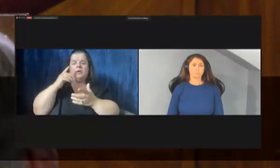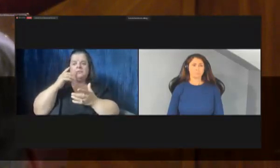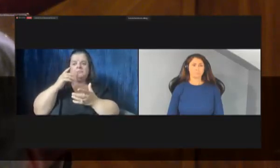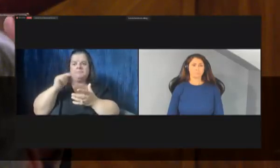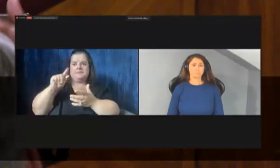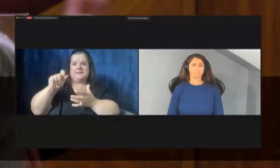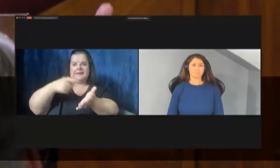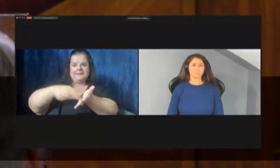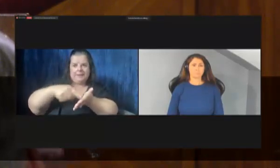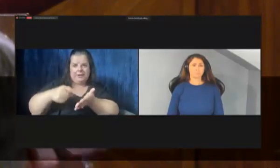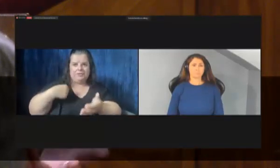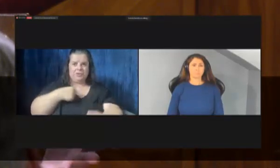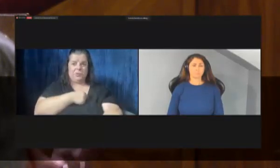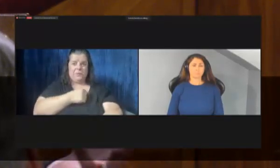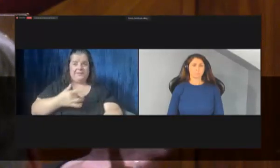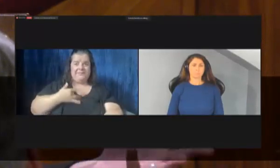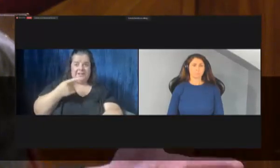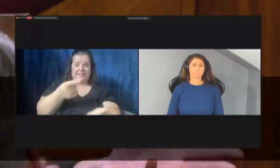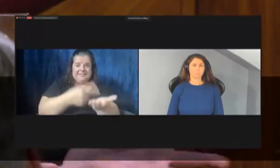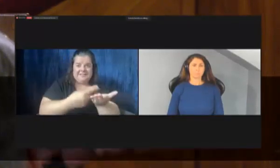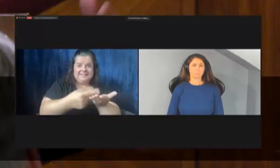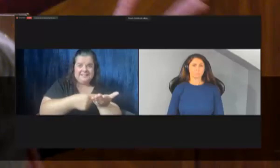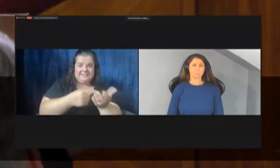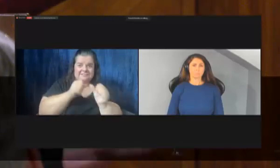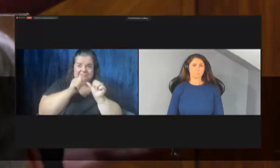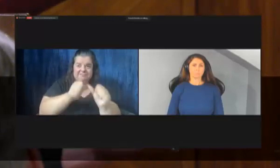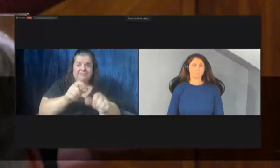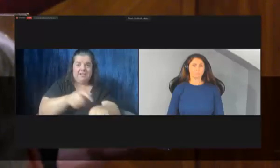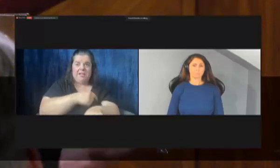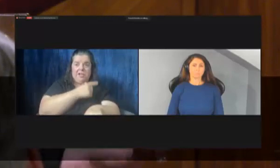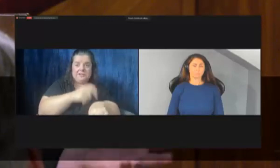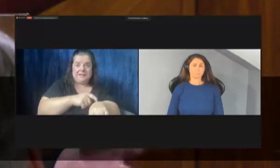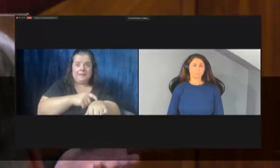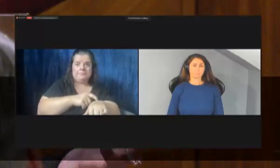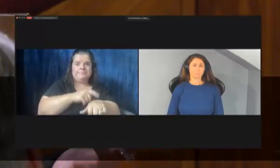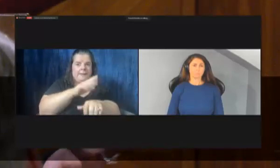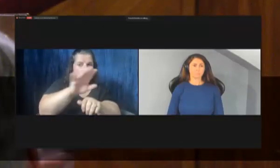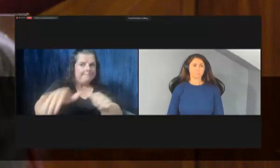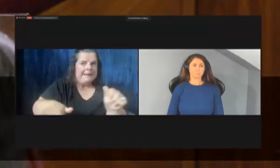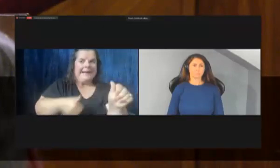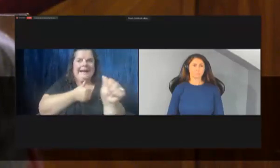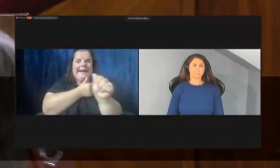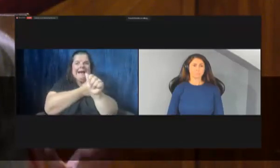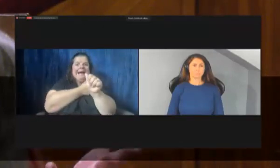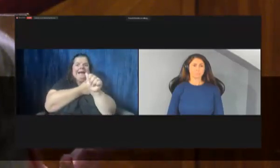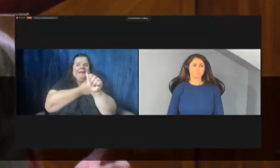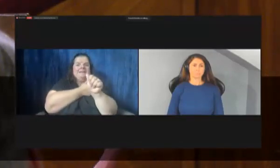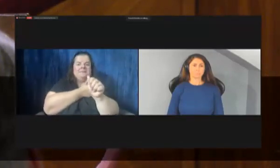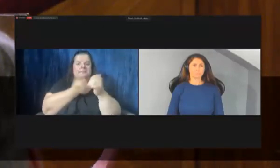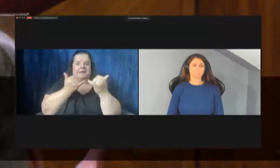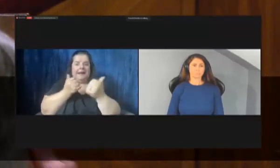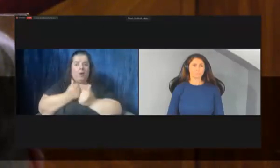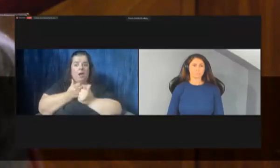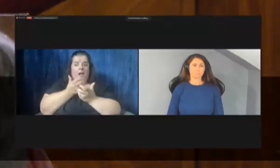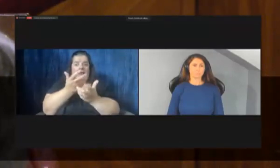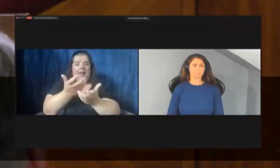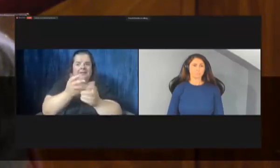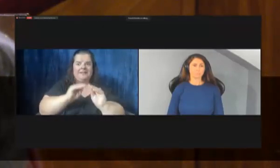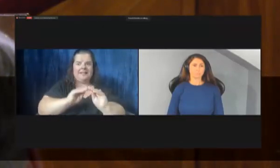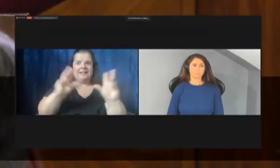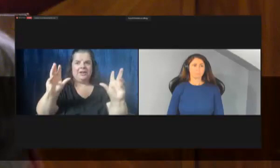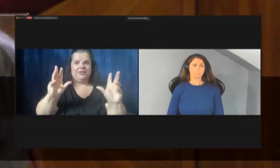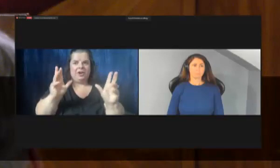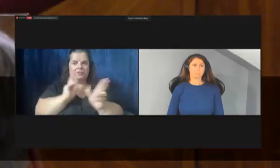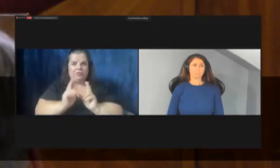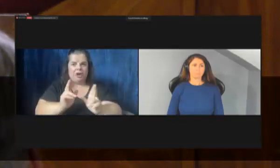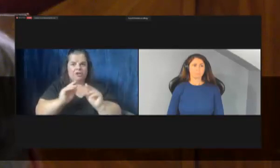know, this discussion has been going on for a long time behind the scenes, apparently, and now it's all of a sudden a huge rush with no time for